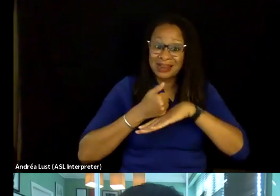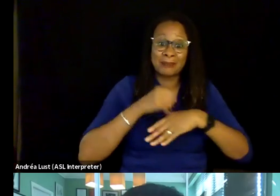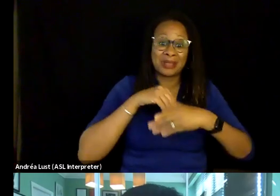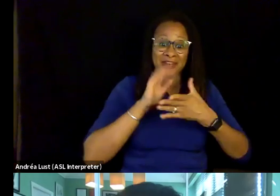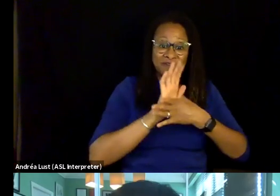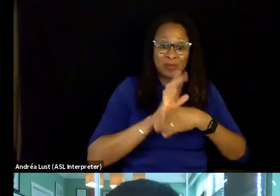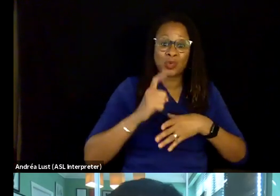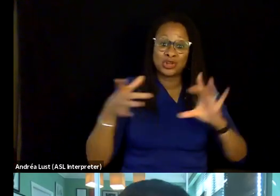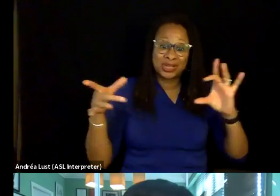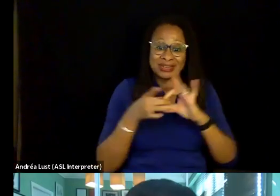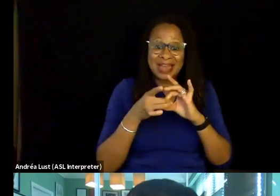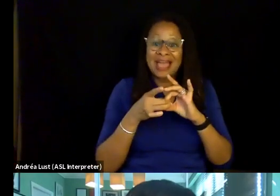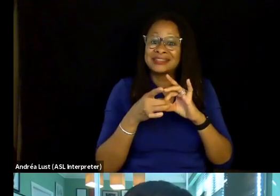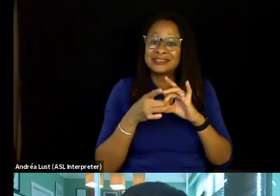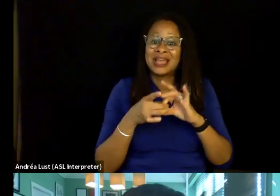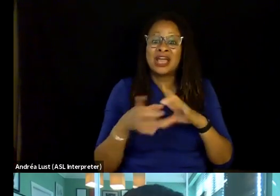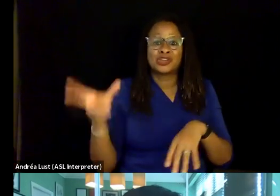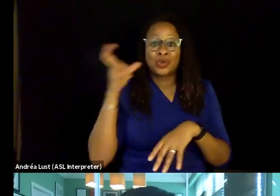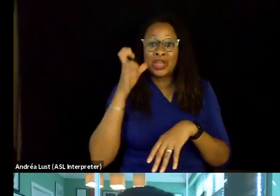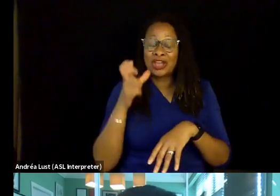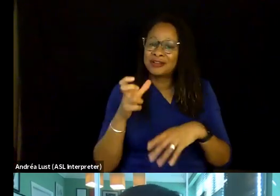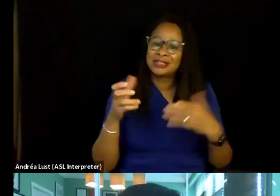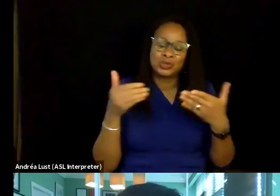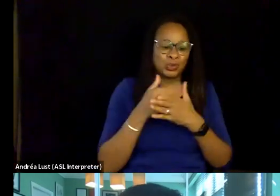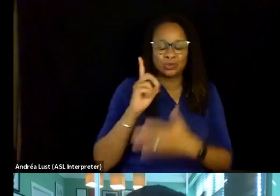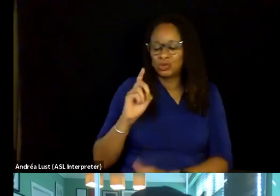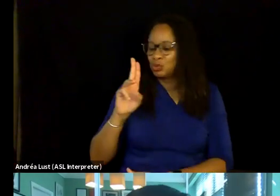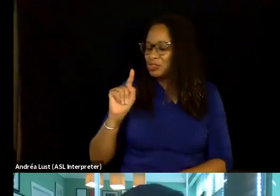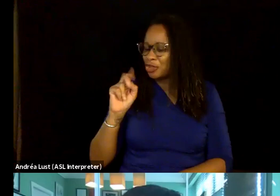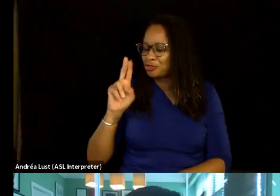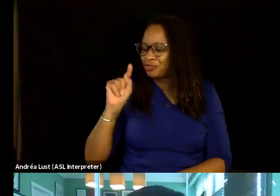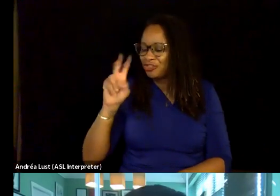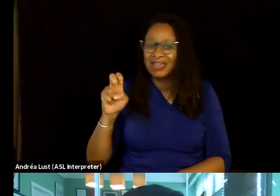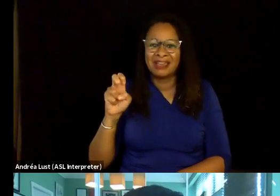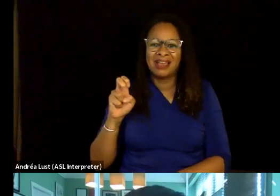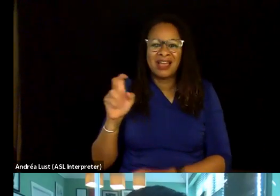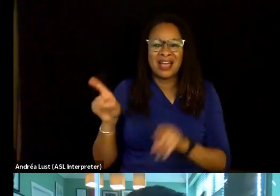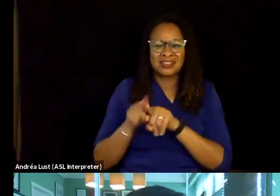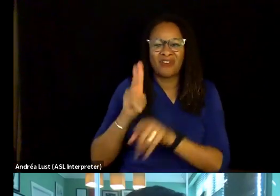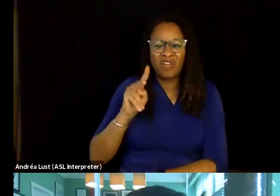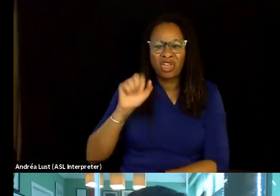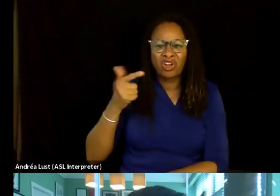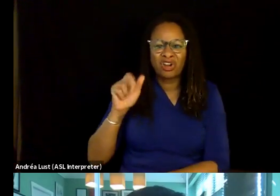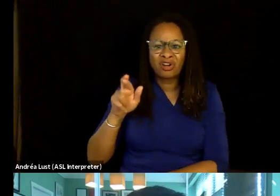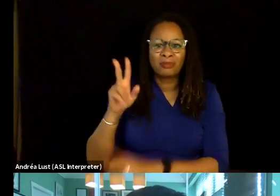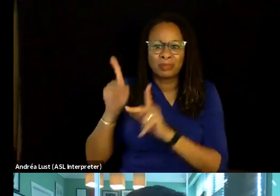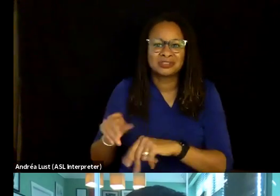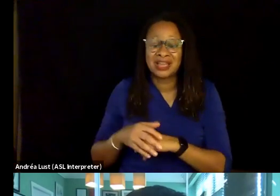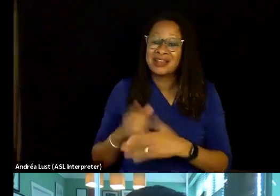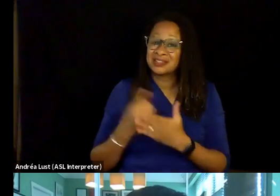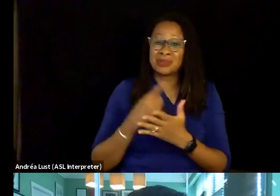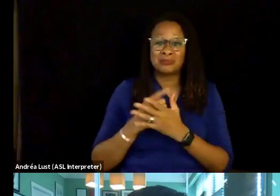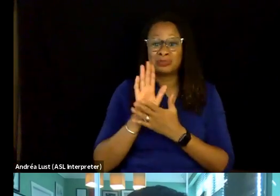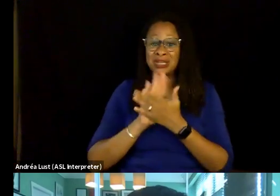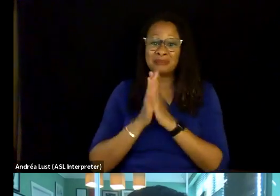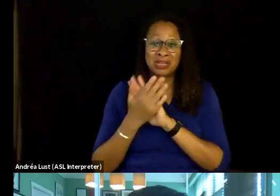dots, where you hear afresh Duterte being vulgar, right? So, because sometimes you get used to it, and that's the biggest danger